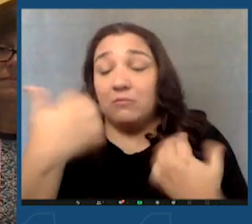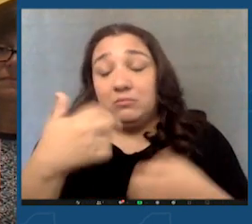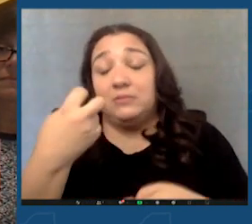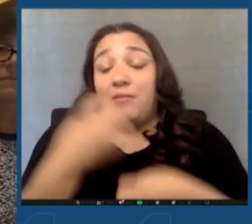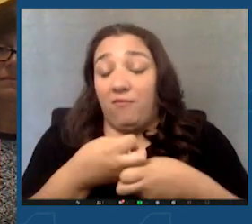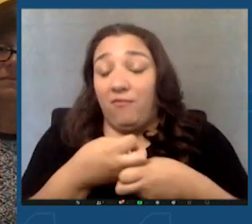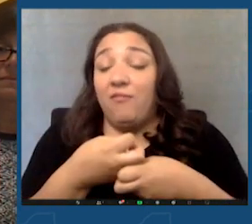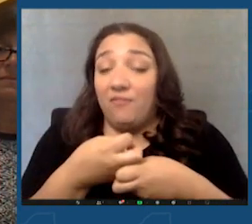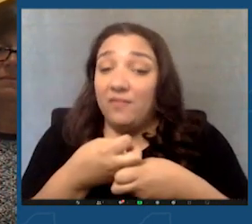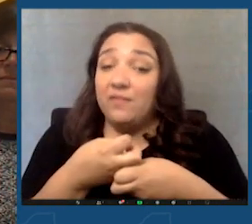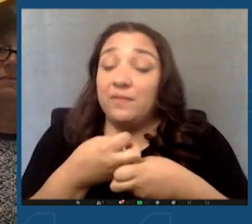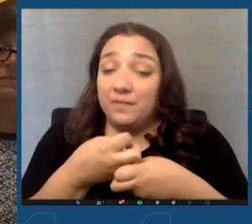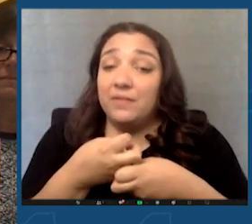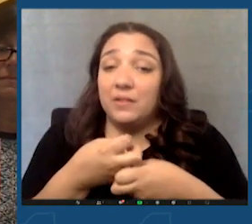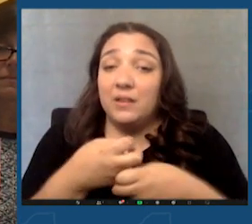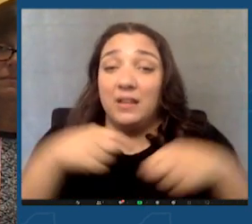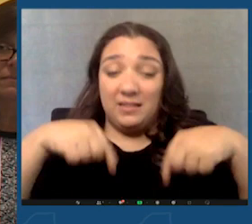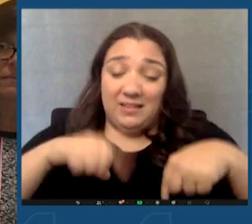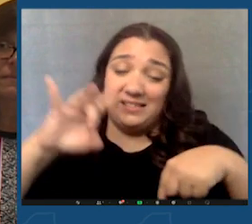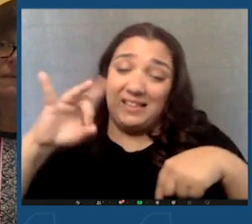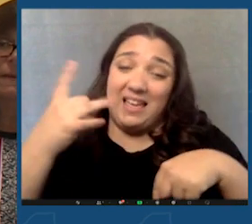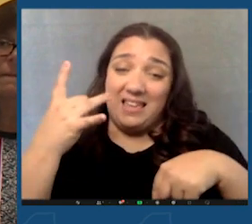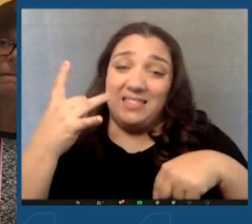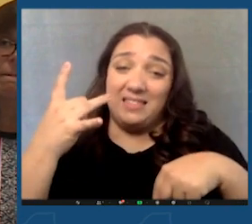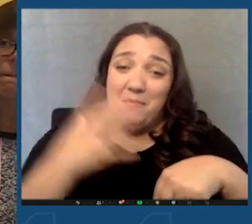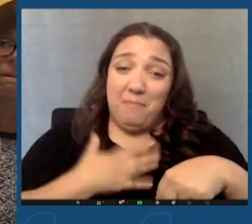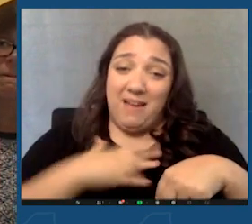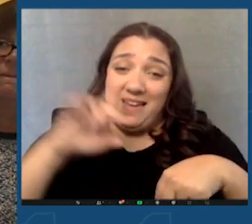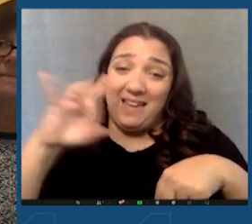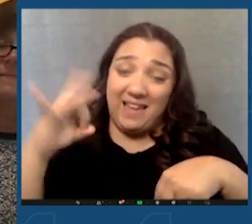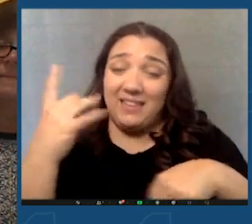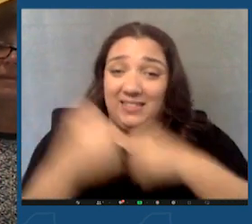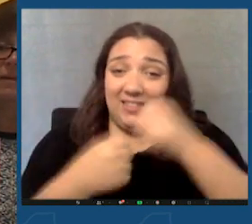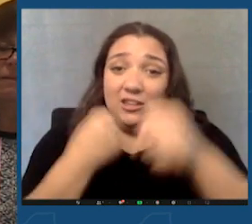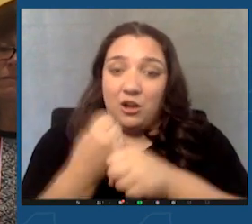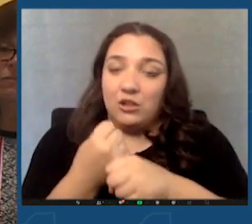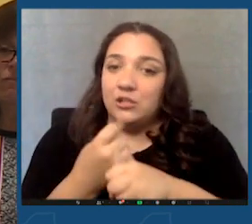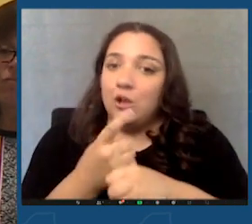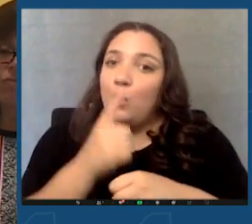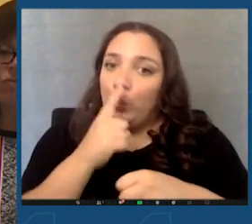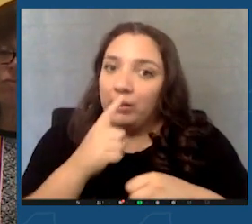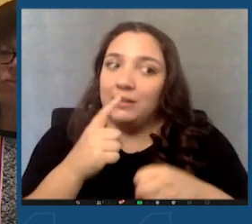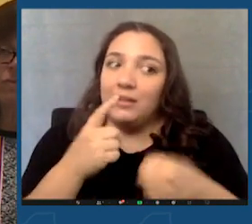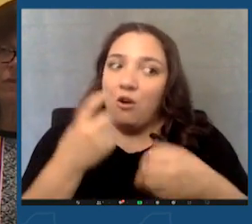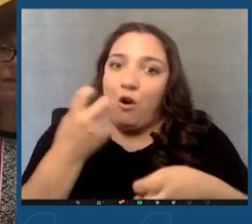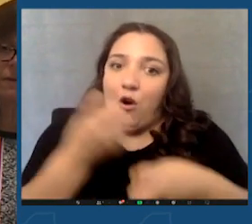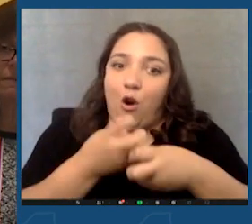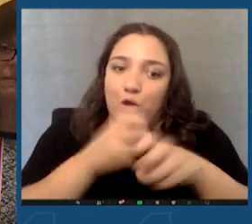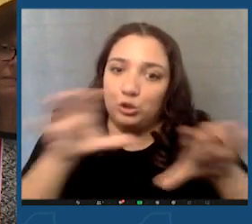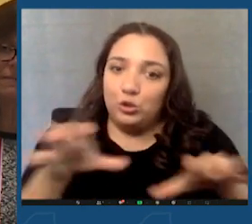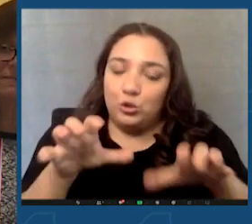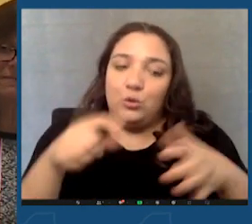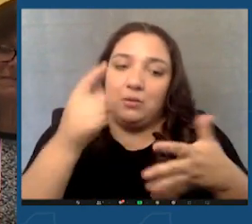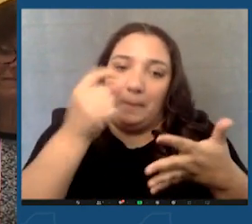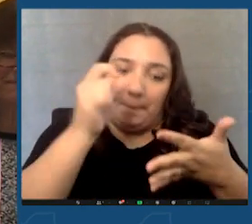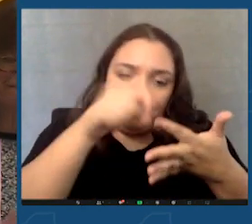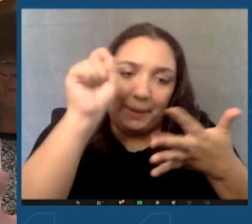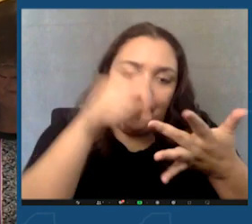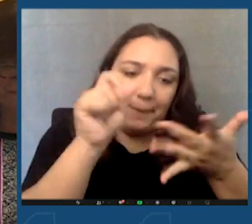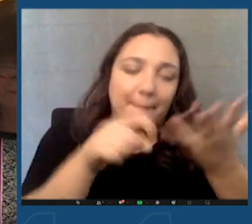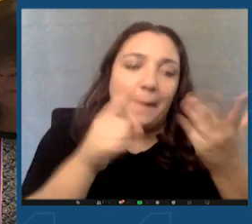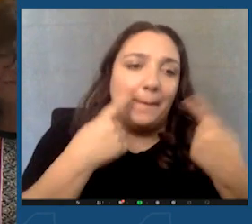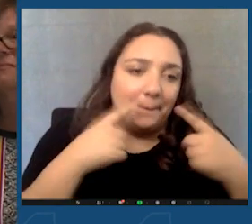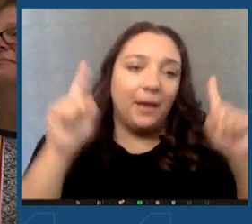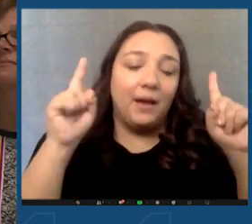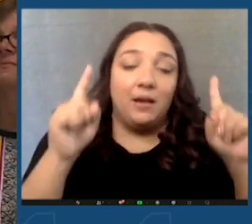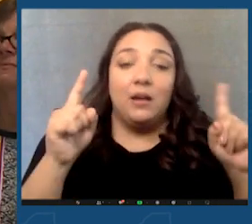This is my 8th year in the legislature. It's very hard to get things done and accomplish anything. And every now and then when you see a little opening, you got to run through it. And together we were